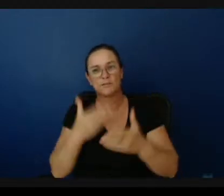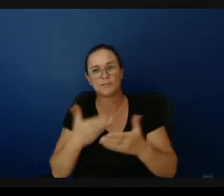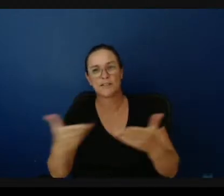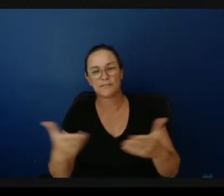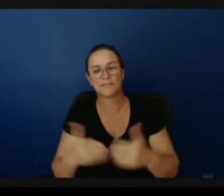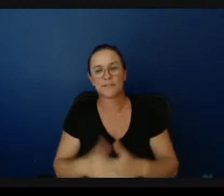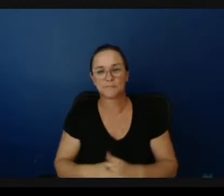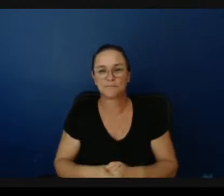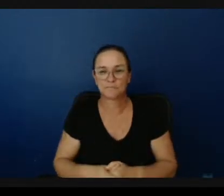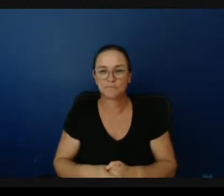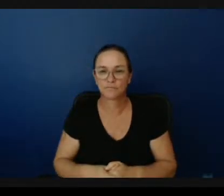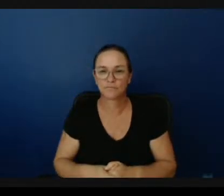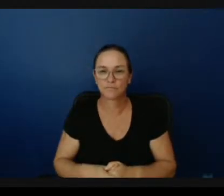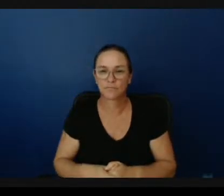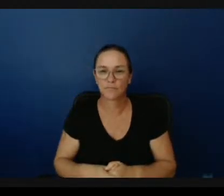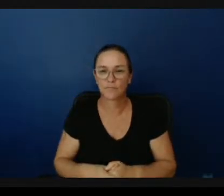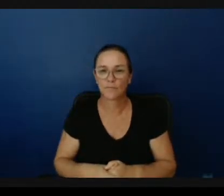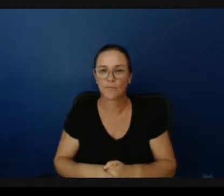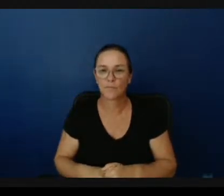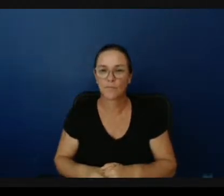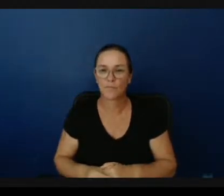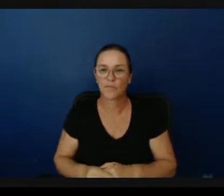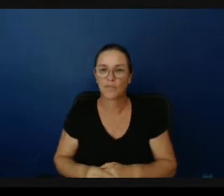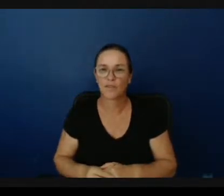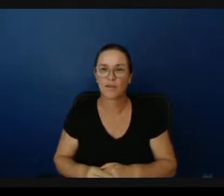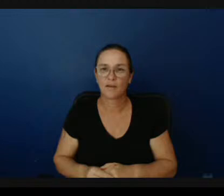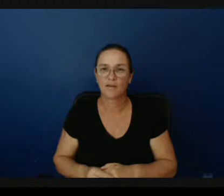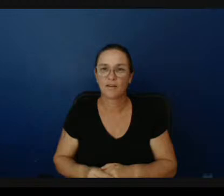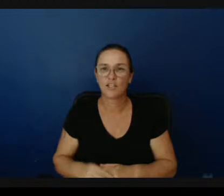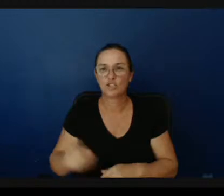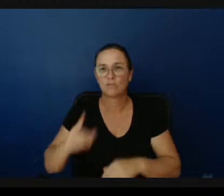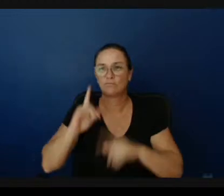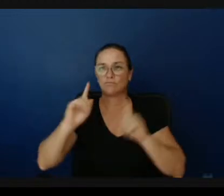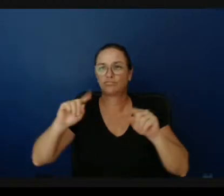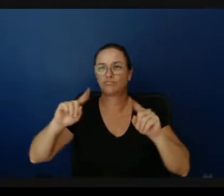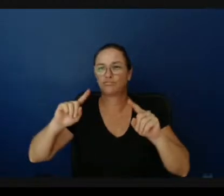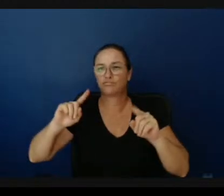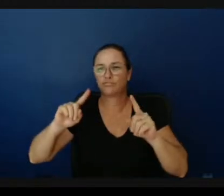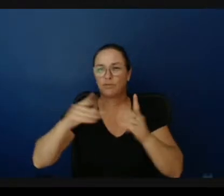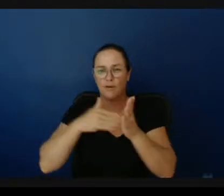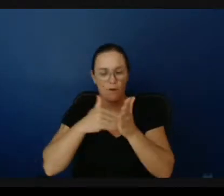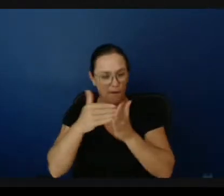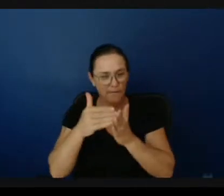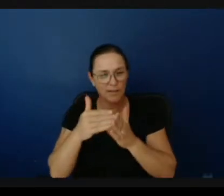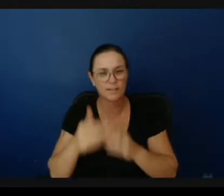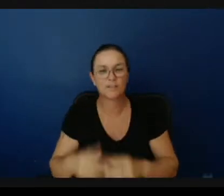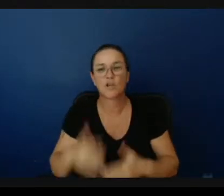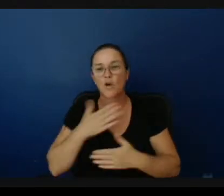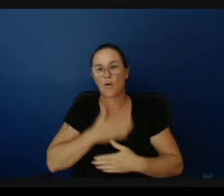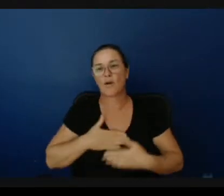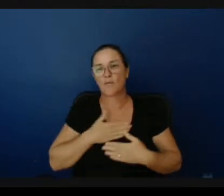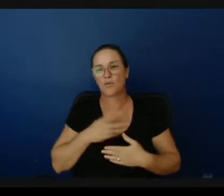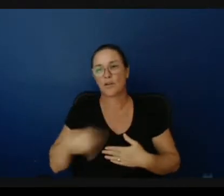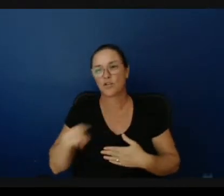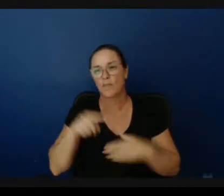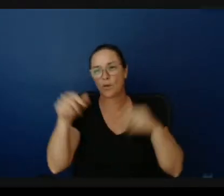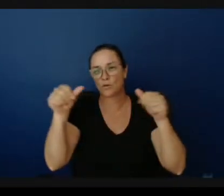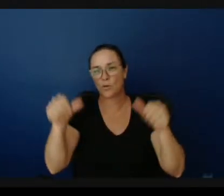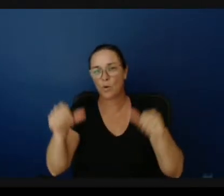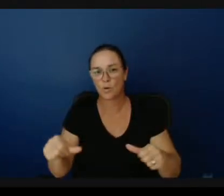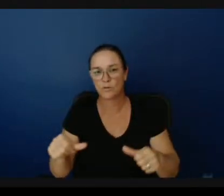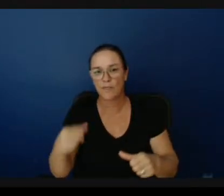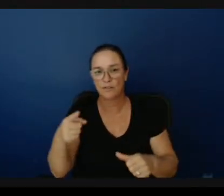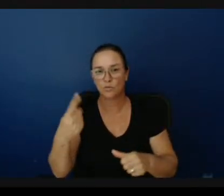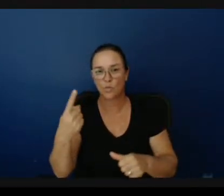that's out on the volcano very, very frequently. So appreciate those posts, and we can just dive into one of